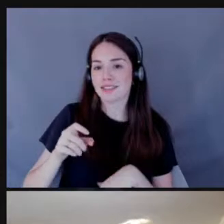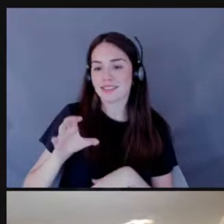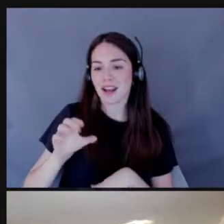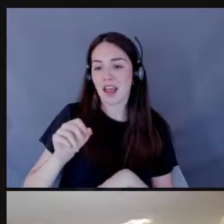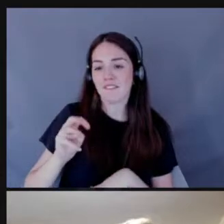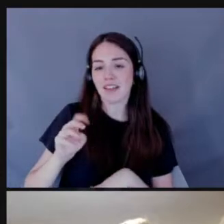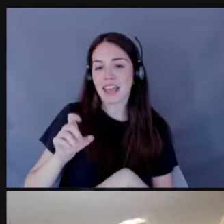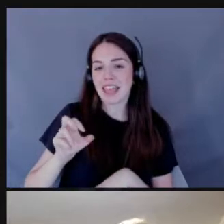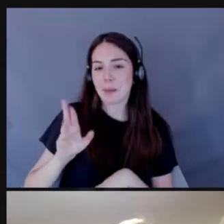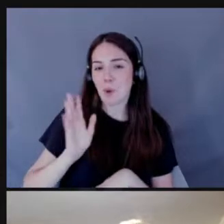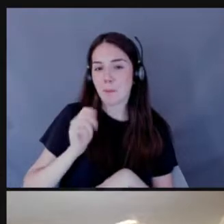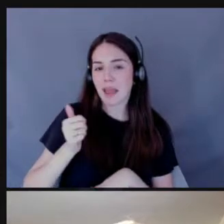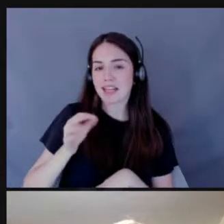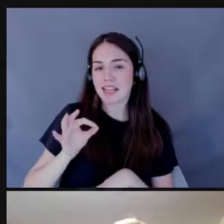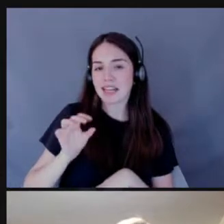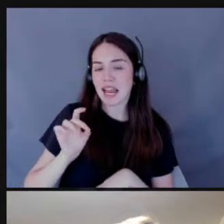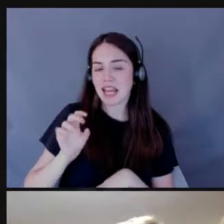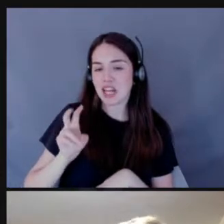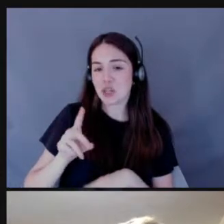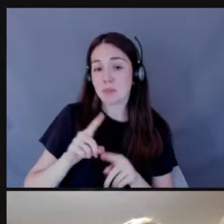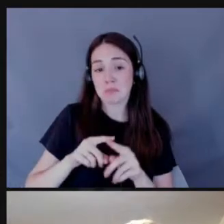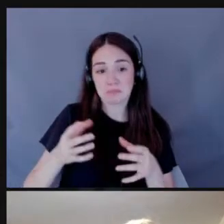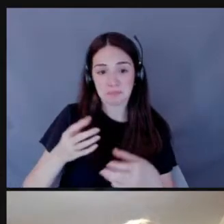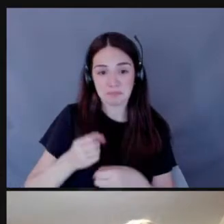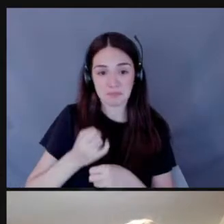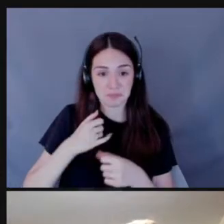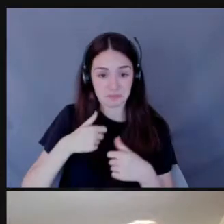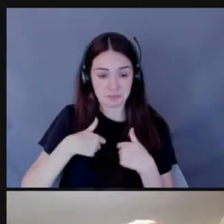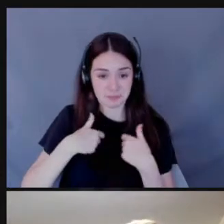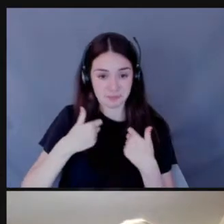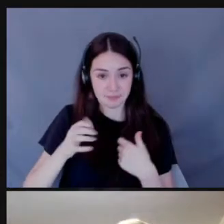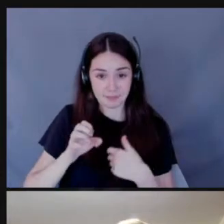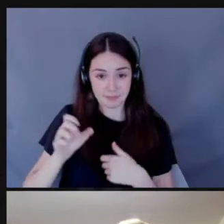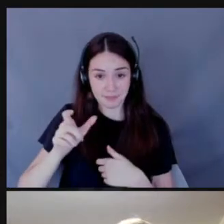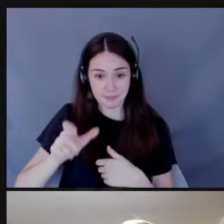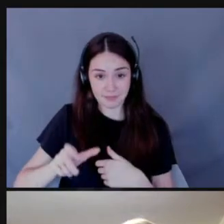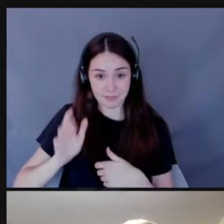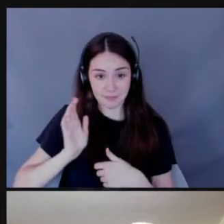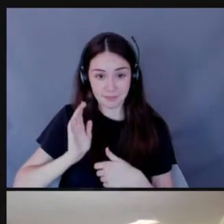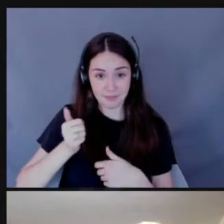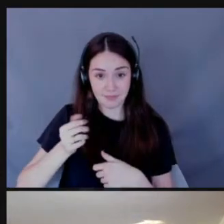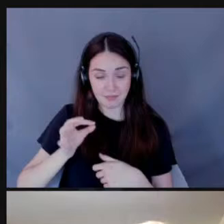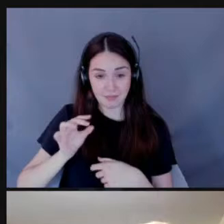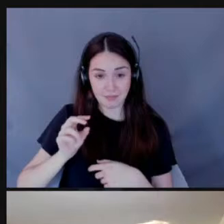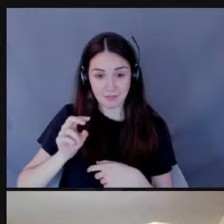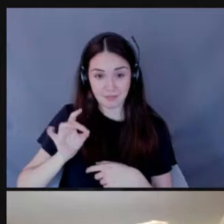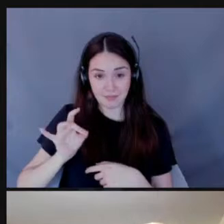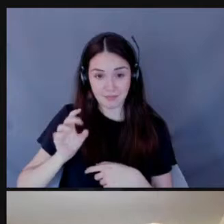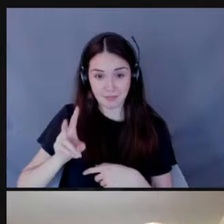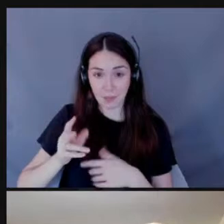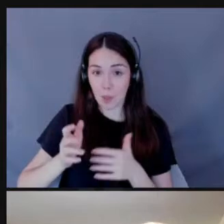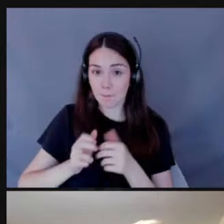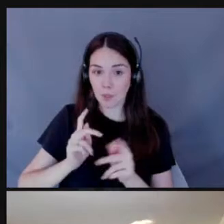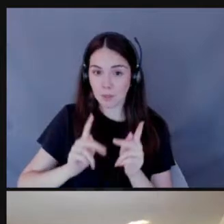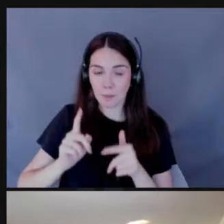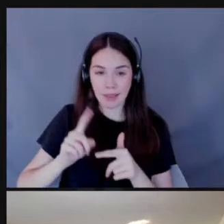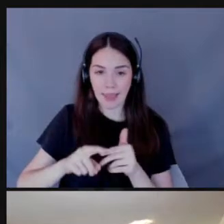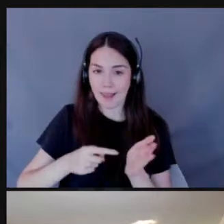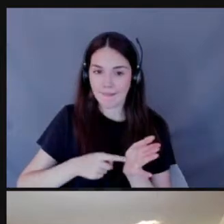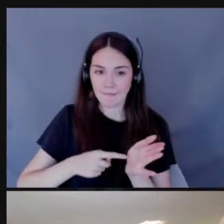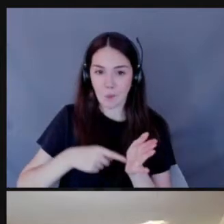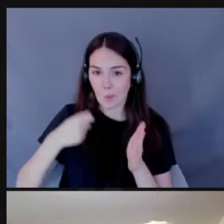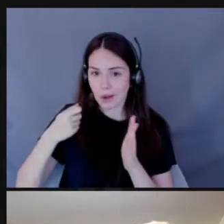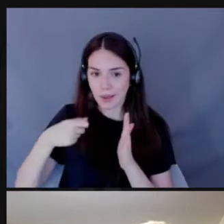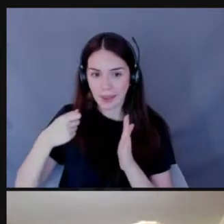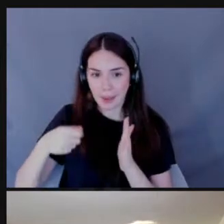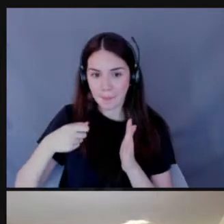to summarize that, if you live on the Eastern Shore in 1982, most people are not going to be able to afford a camcorder. They were high